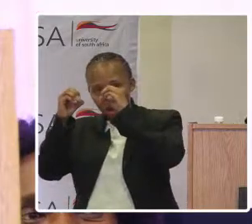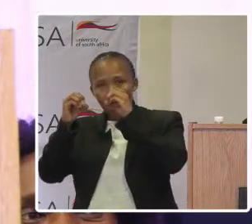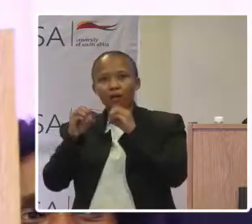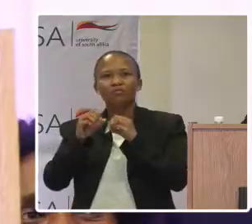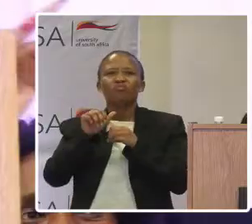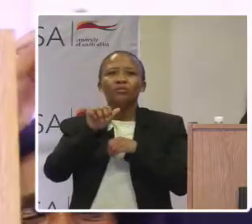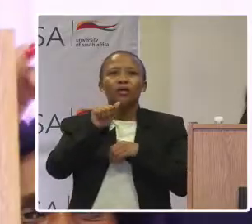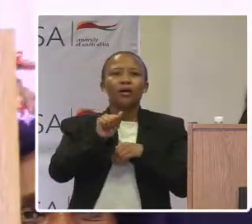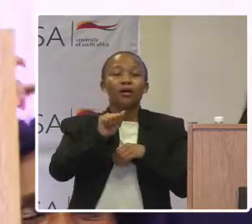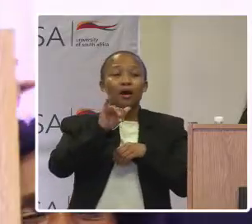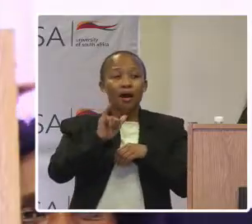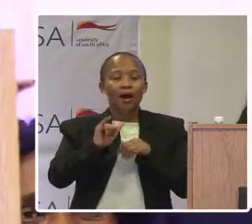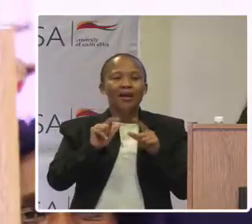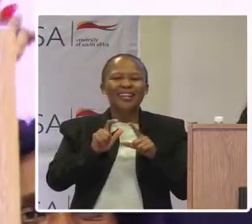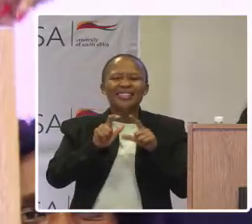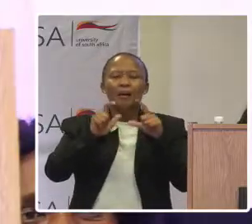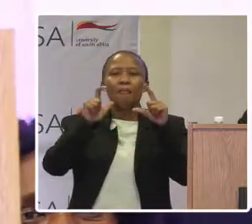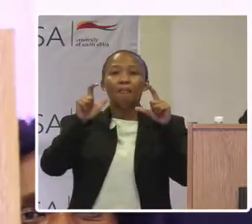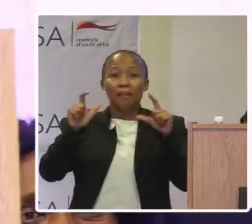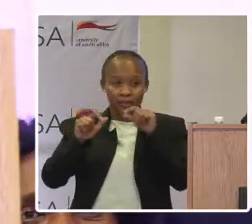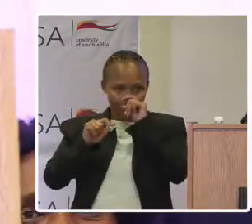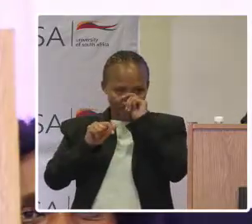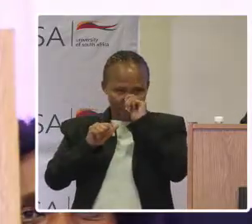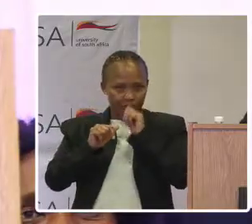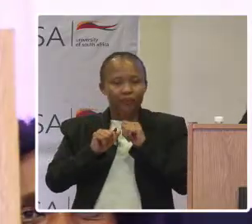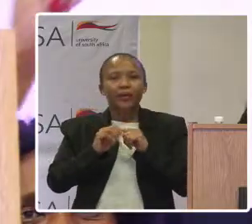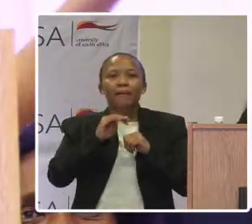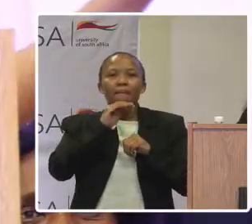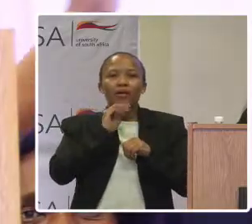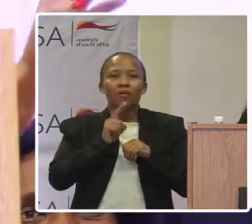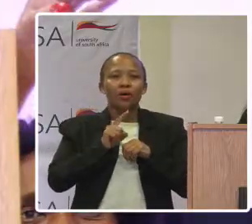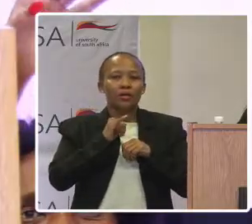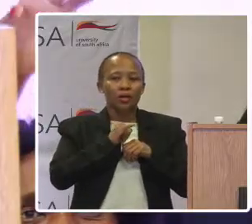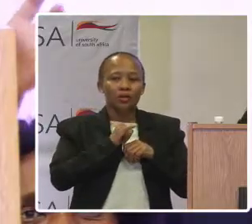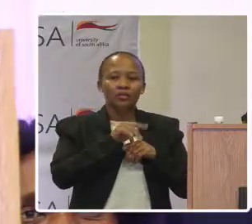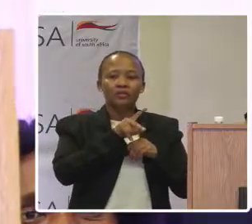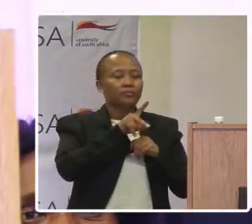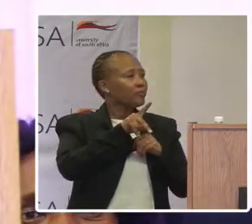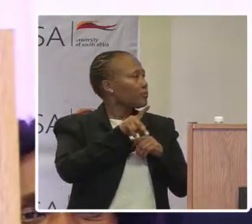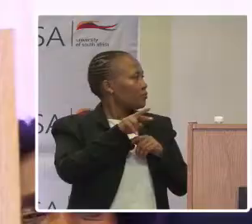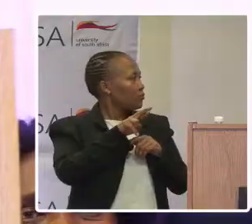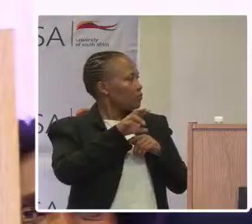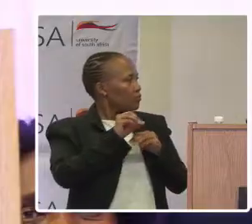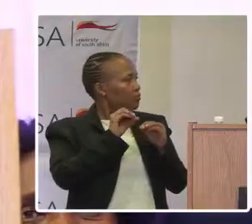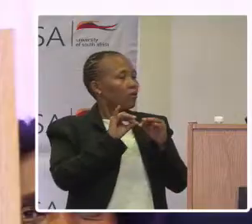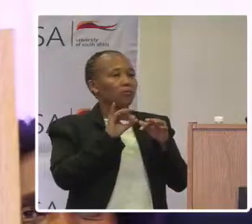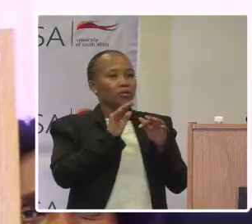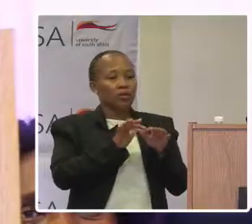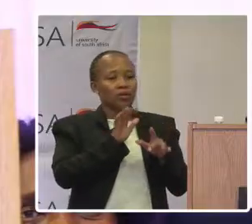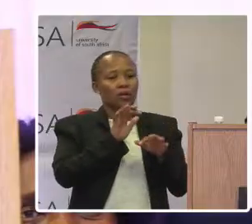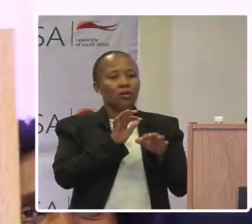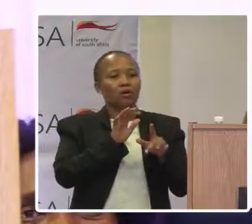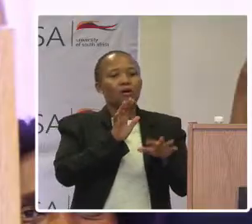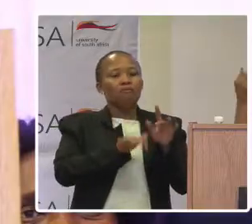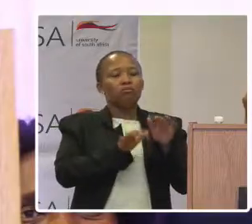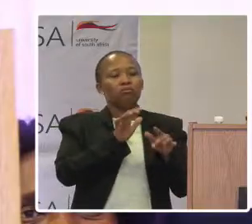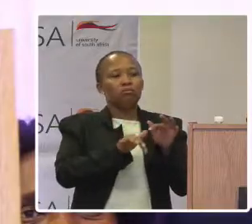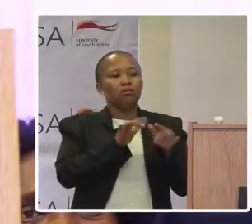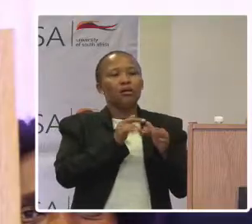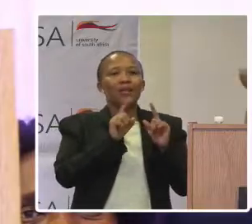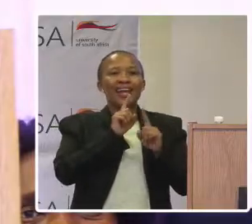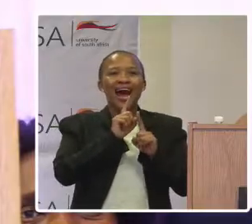It's massive. It's not a prompt that you put into a machine where an answer is